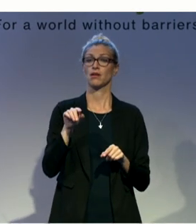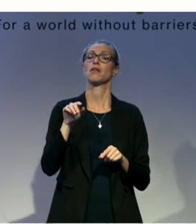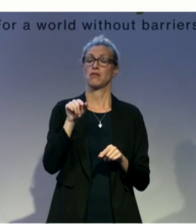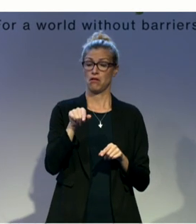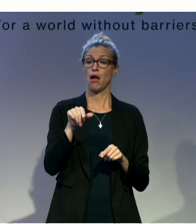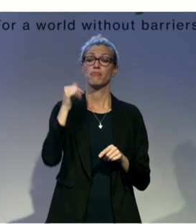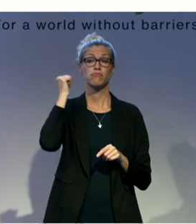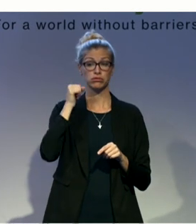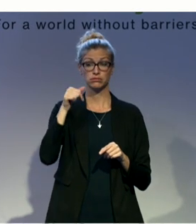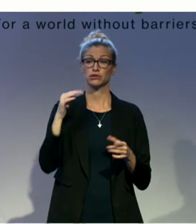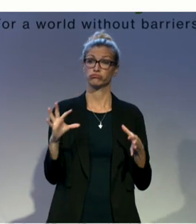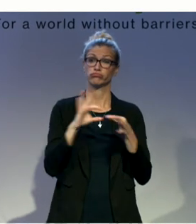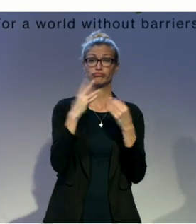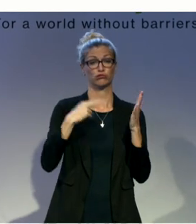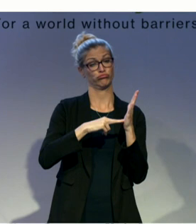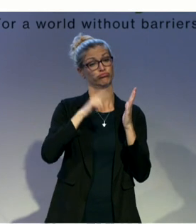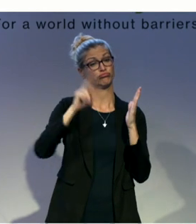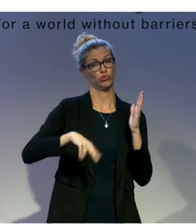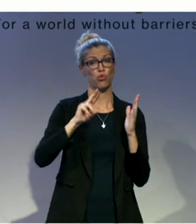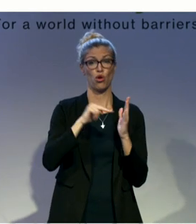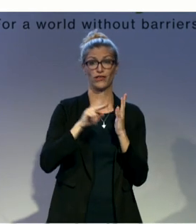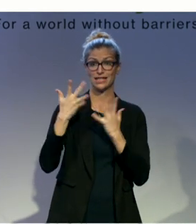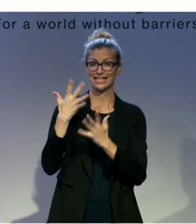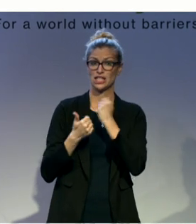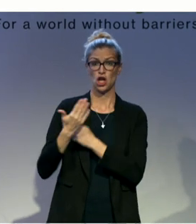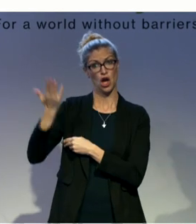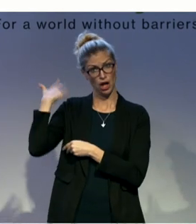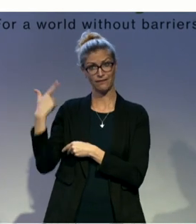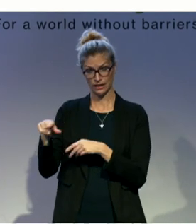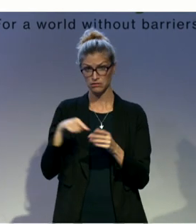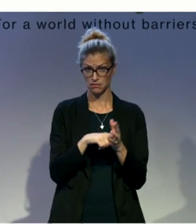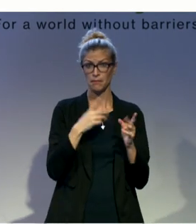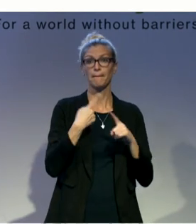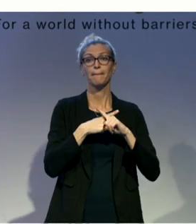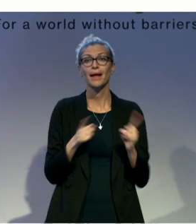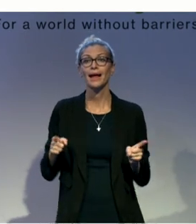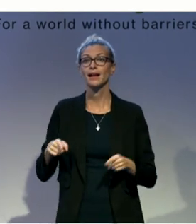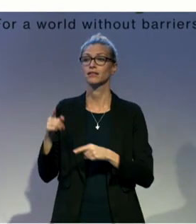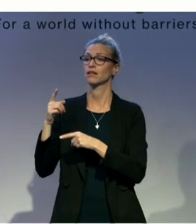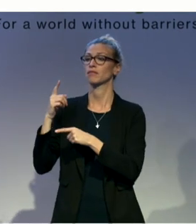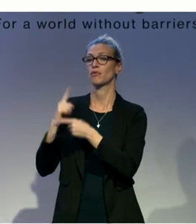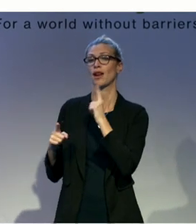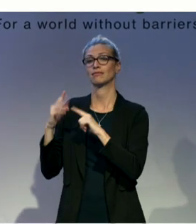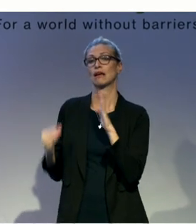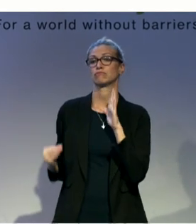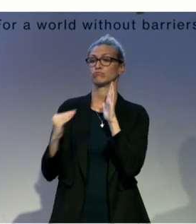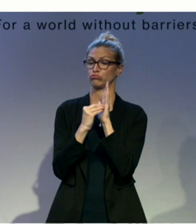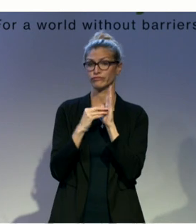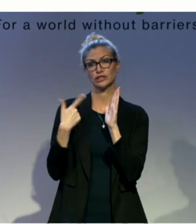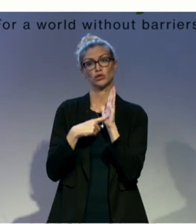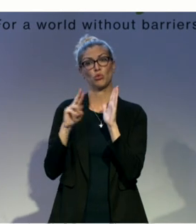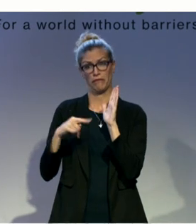decade ago. We have state policies, we have strategies, we have local action plans. So you have all